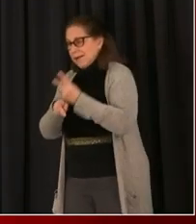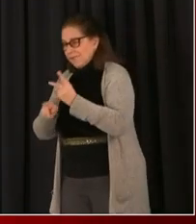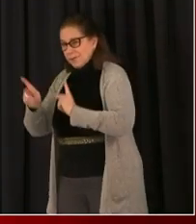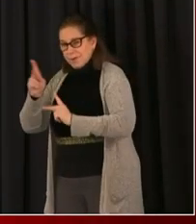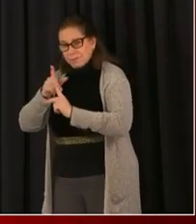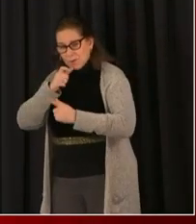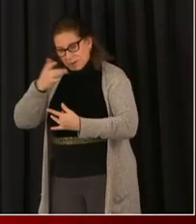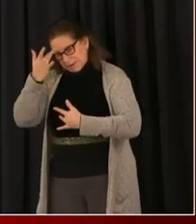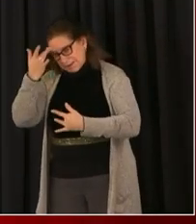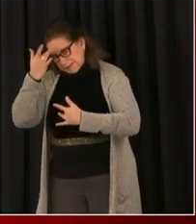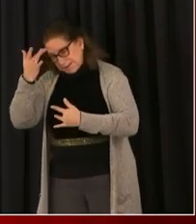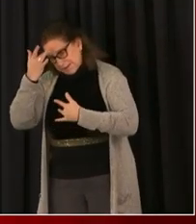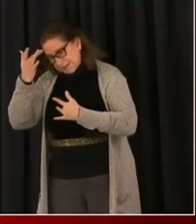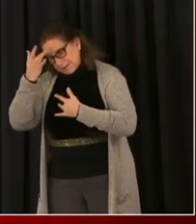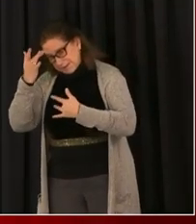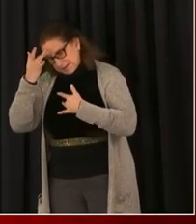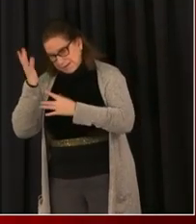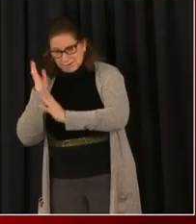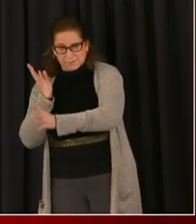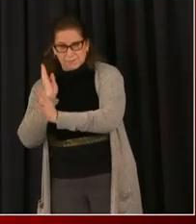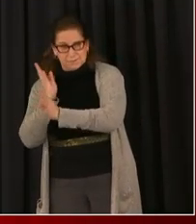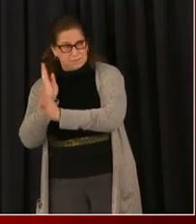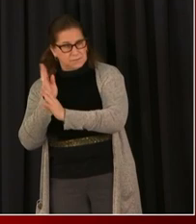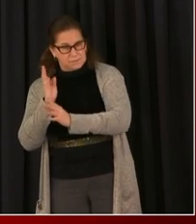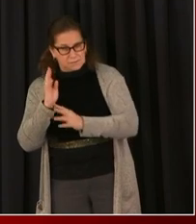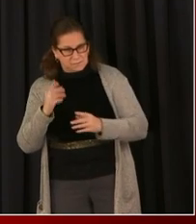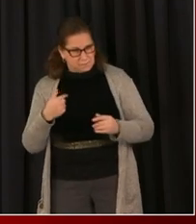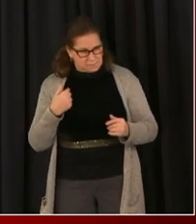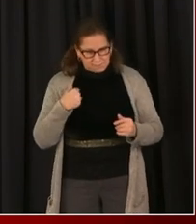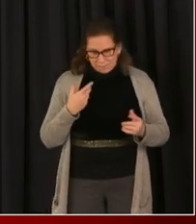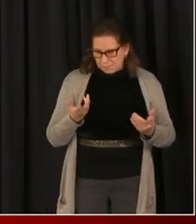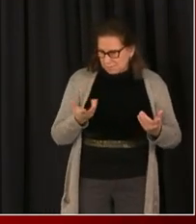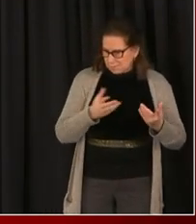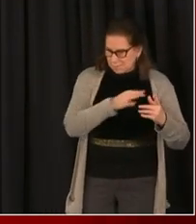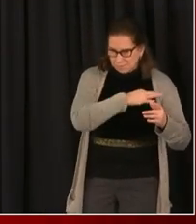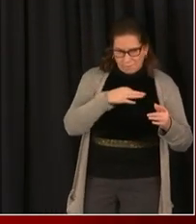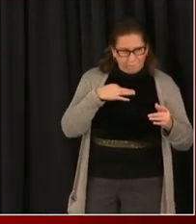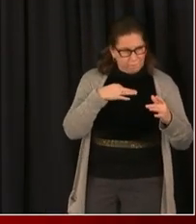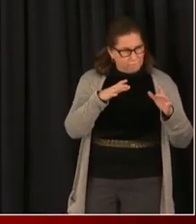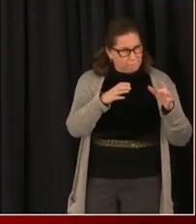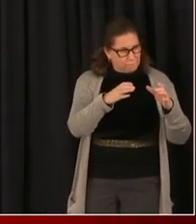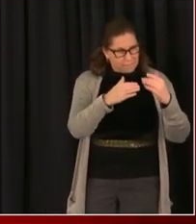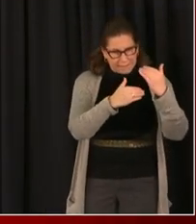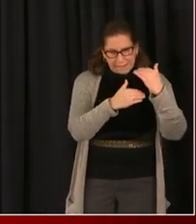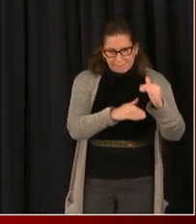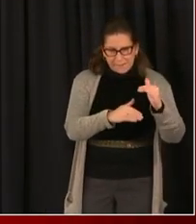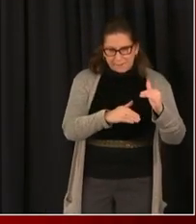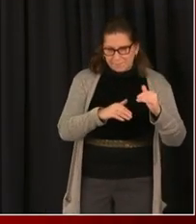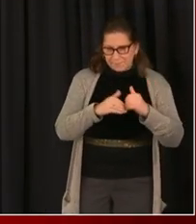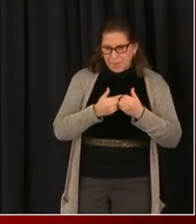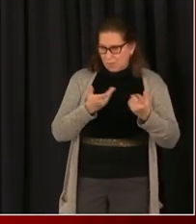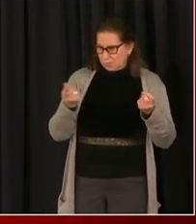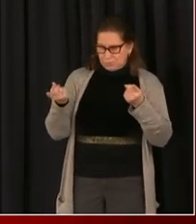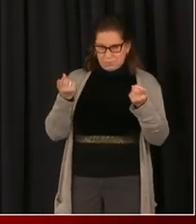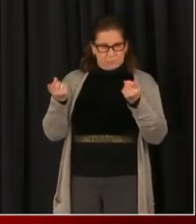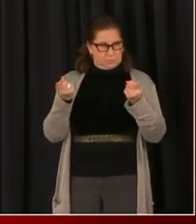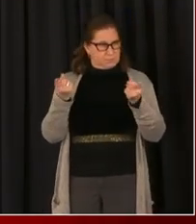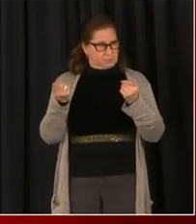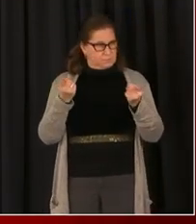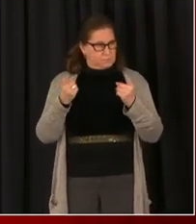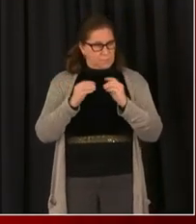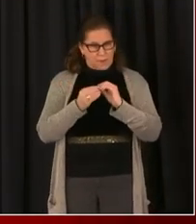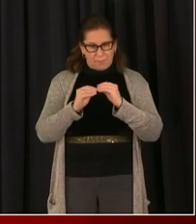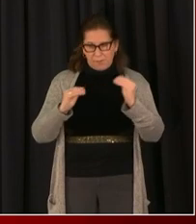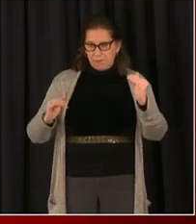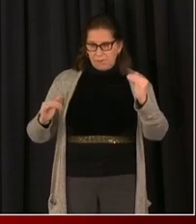back some of those daily operations of things that may not necessarily be essential in terms of bringing patients into